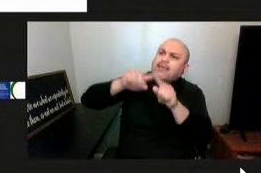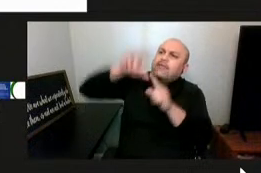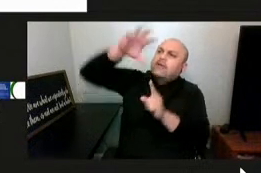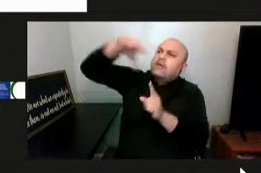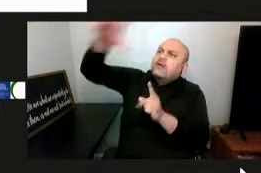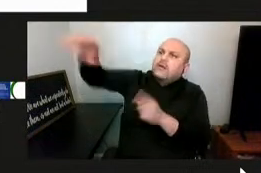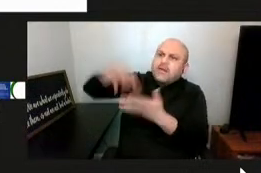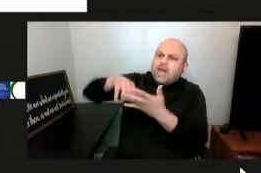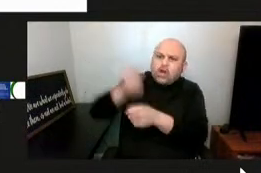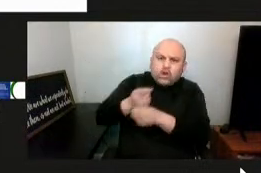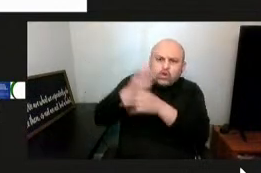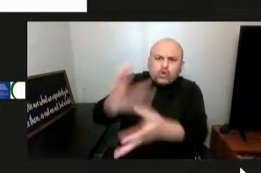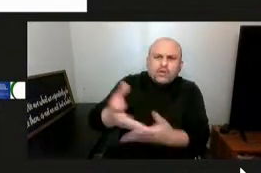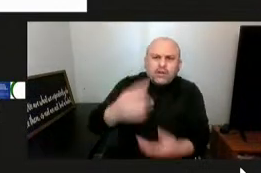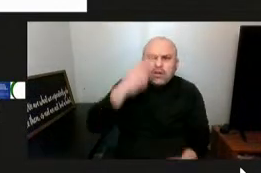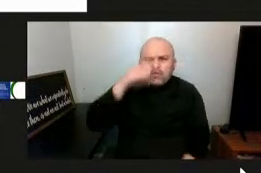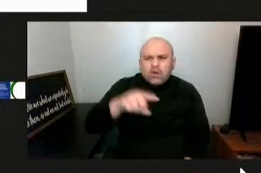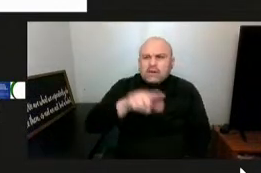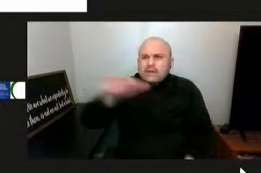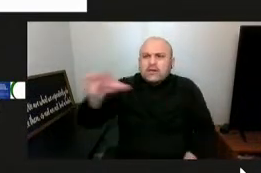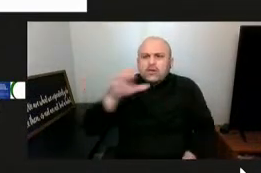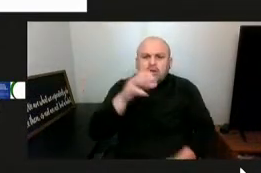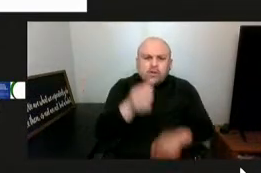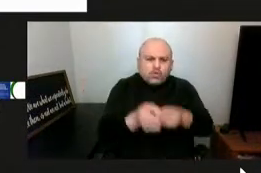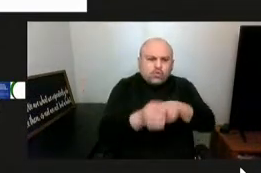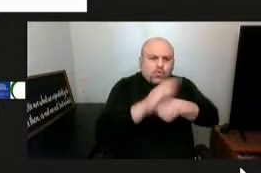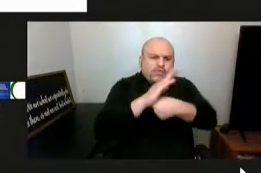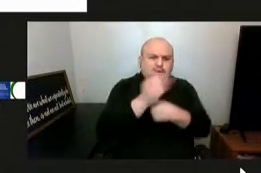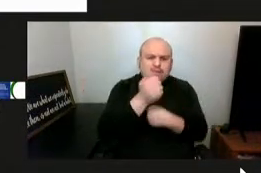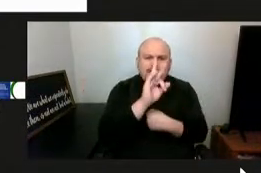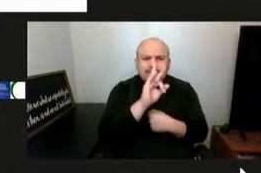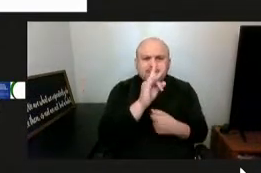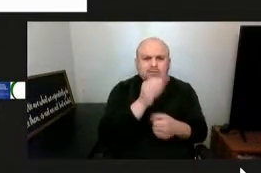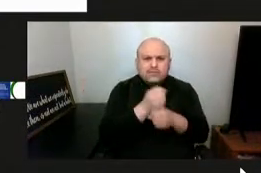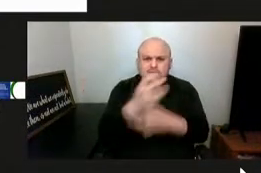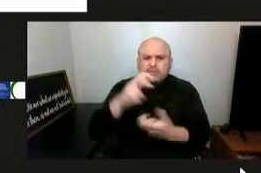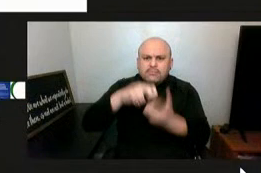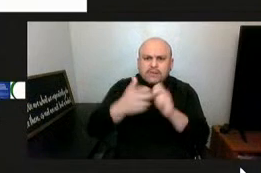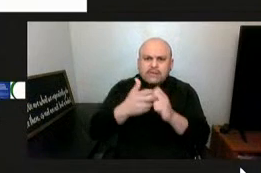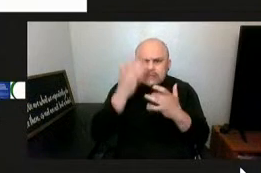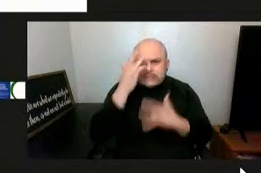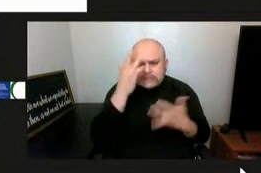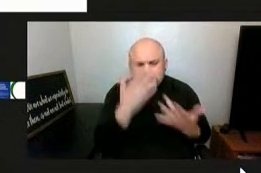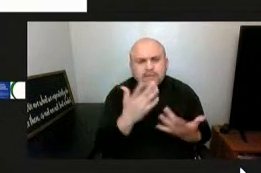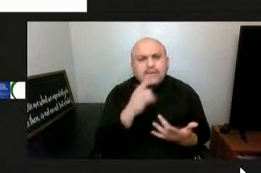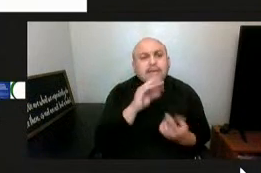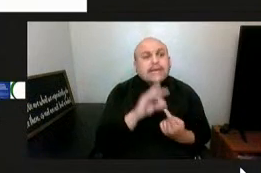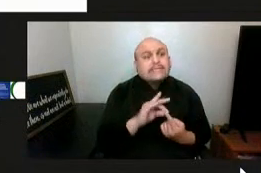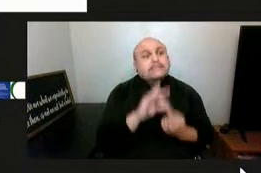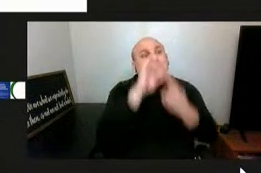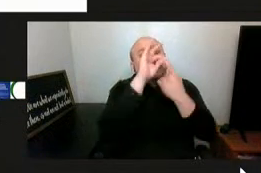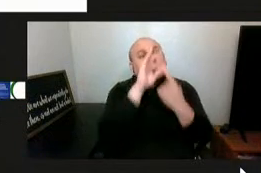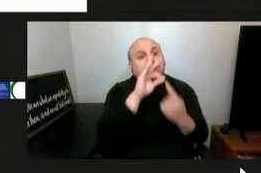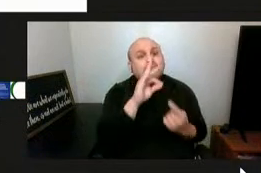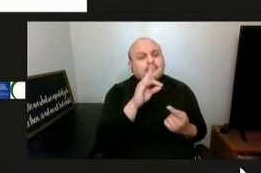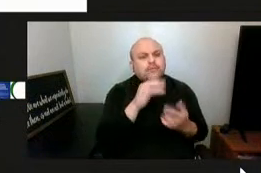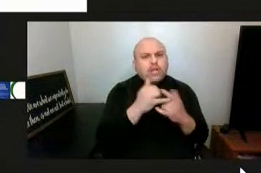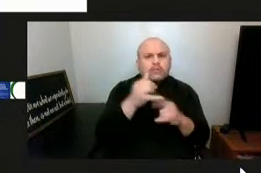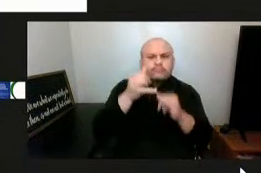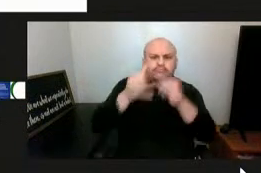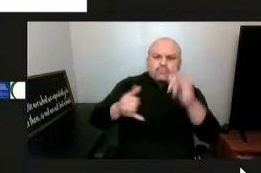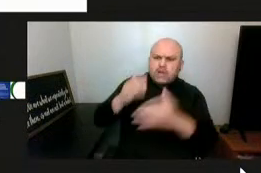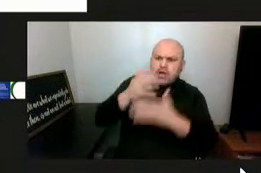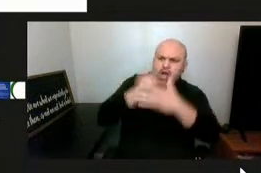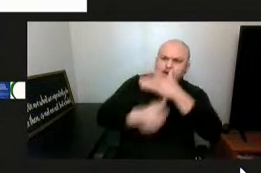or exacerbated COVID-related health inequities, especially for marginalized and underserved communities who've been